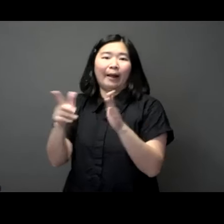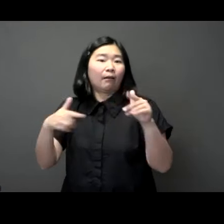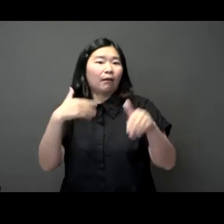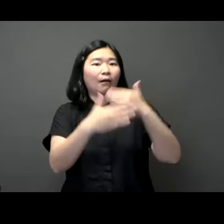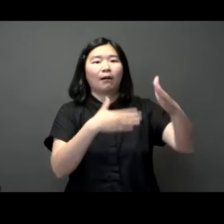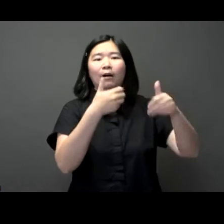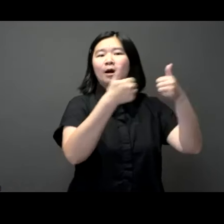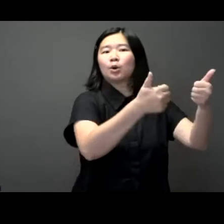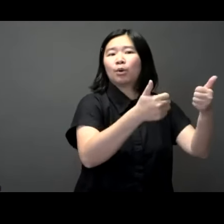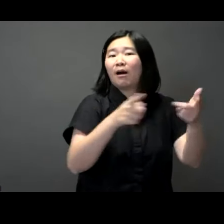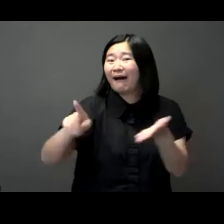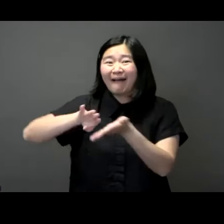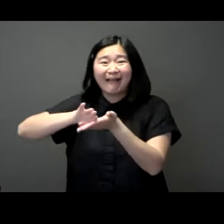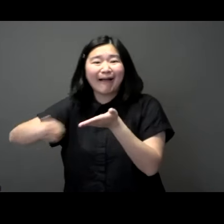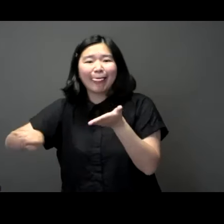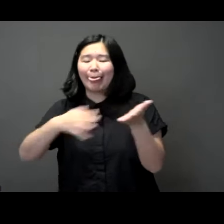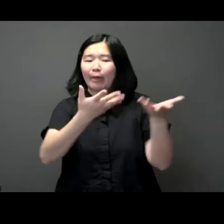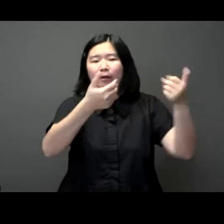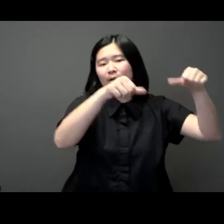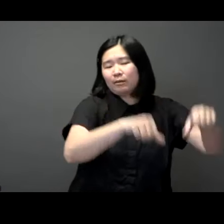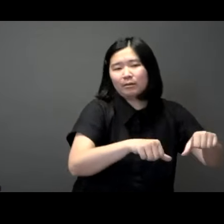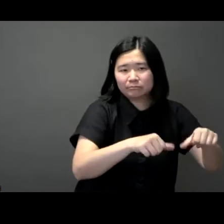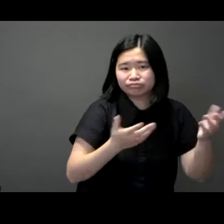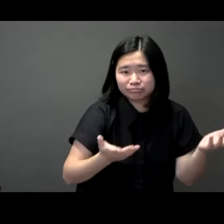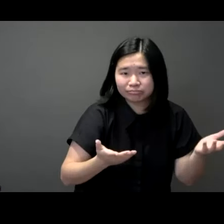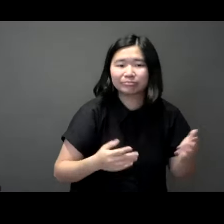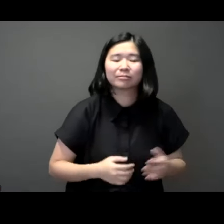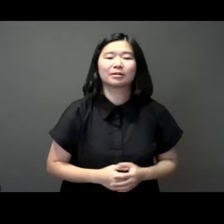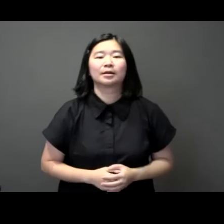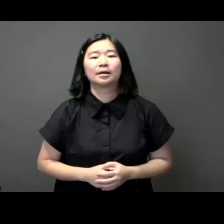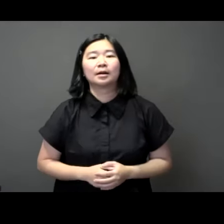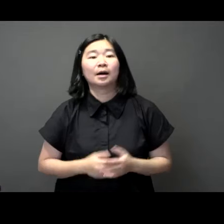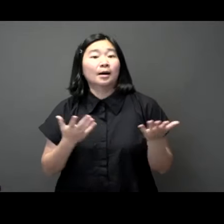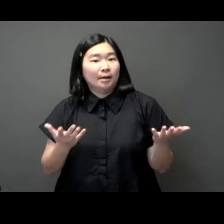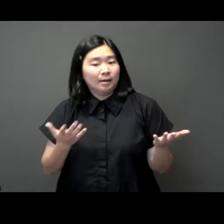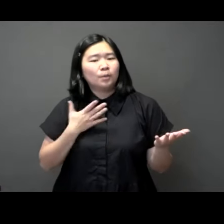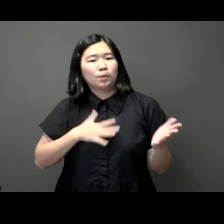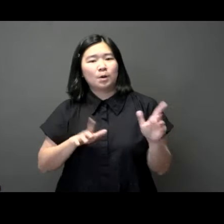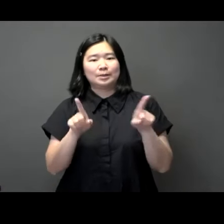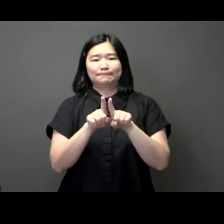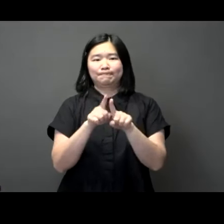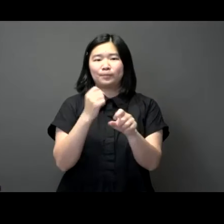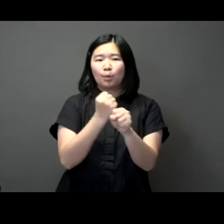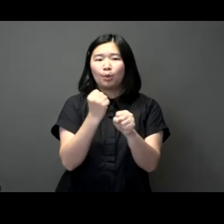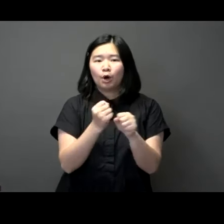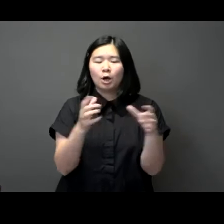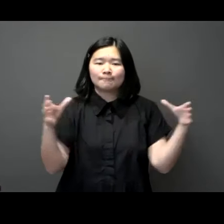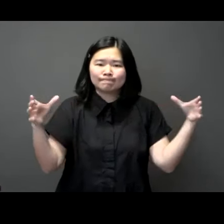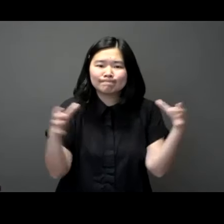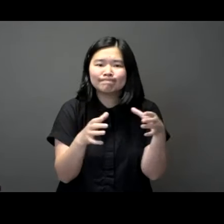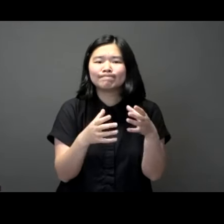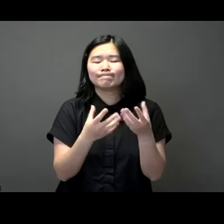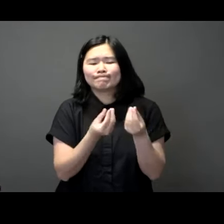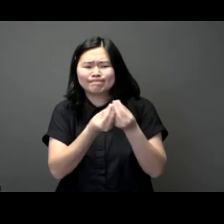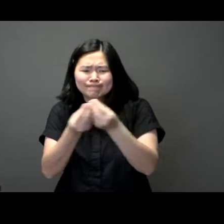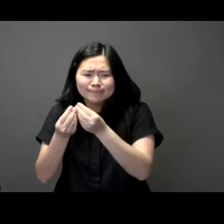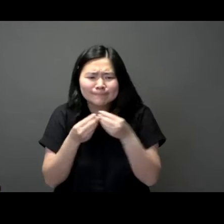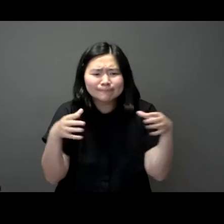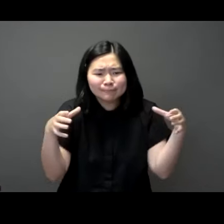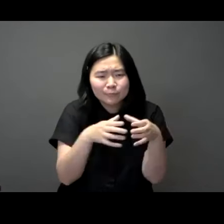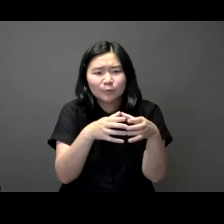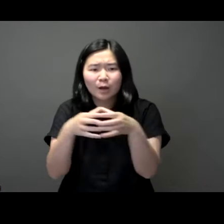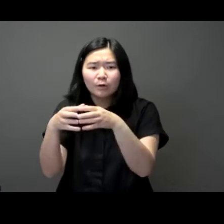reflected and it will enhance effectiveness of our policies, but also reduce inequalities and ensuring that our efforts